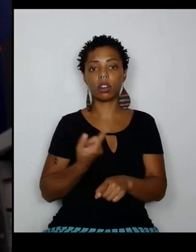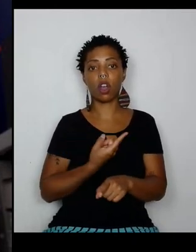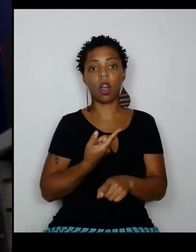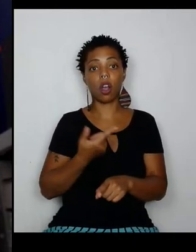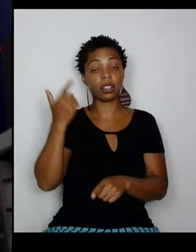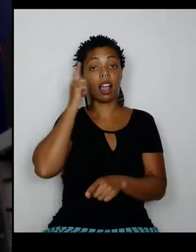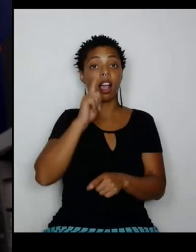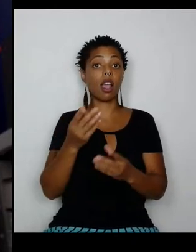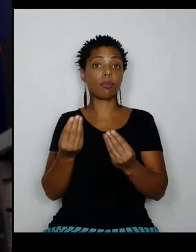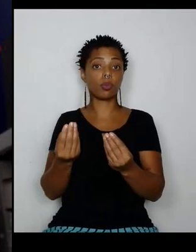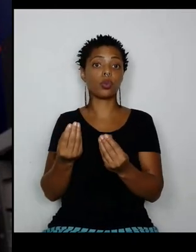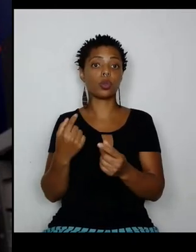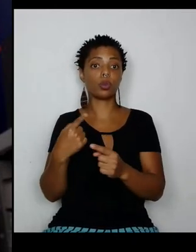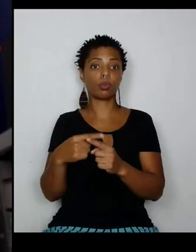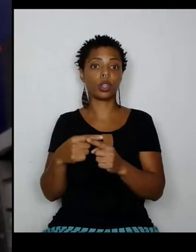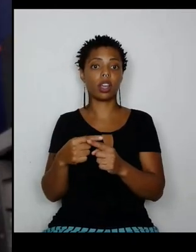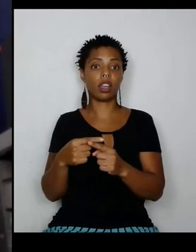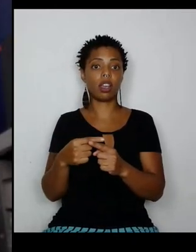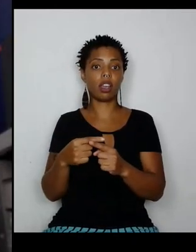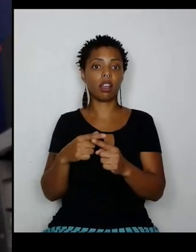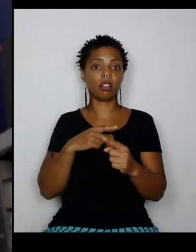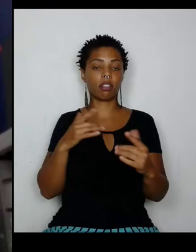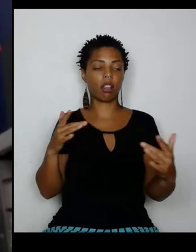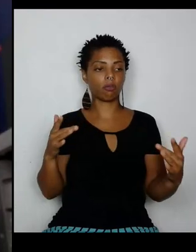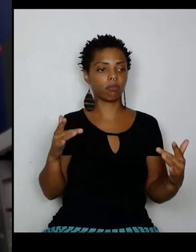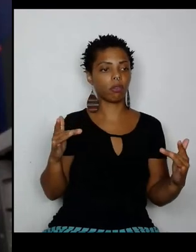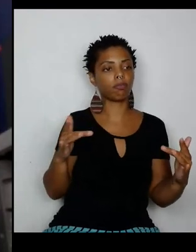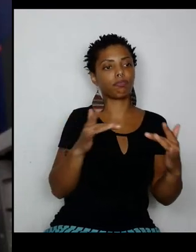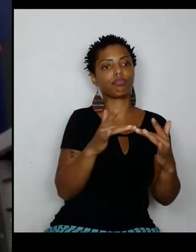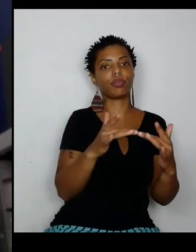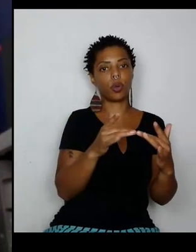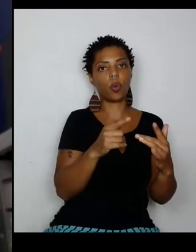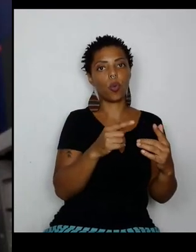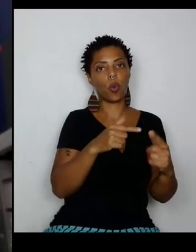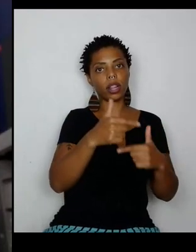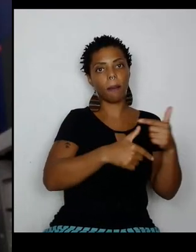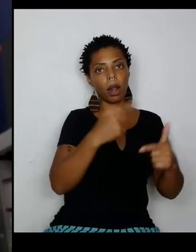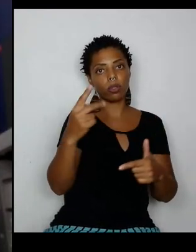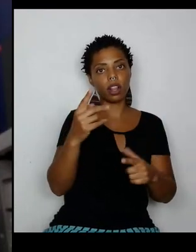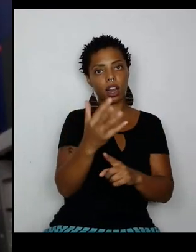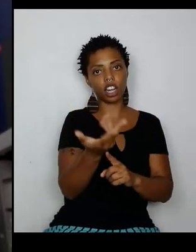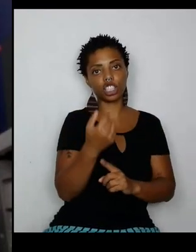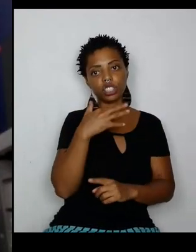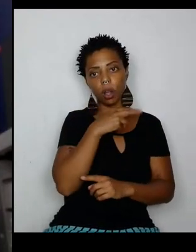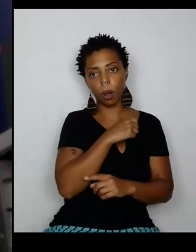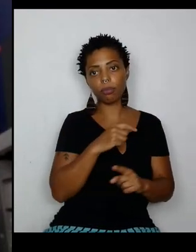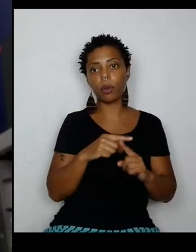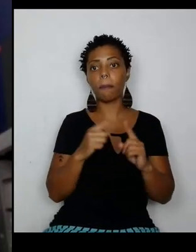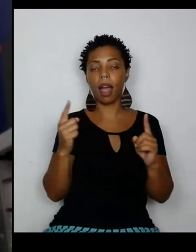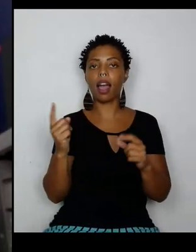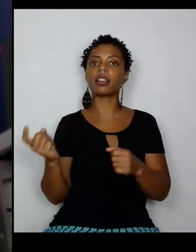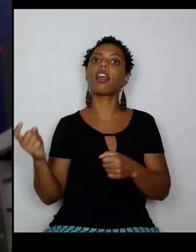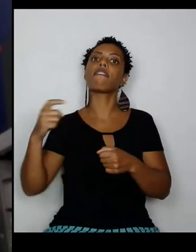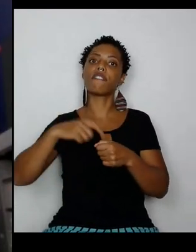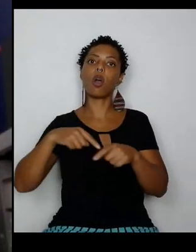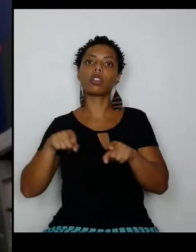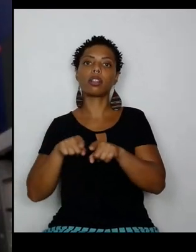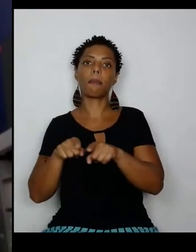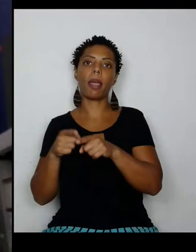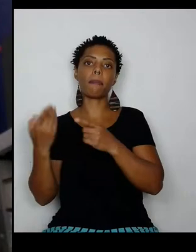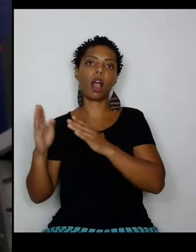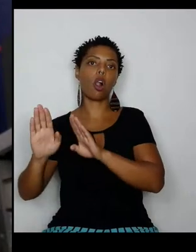and i believe it would be a great advantage for us to put these paintings in context with the artist's